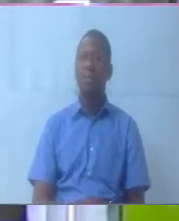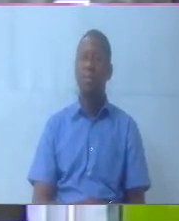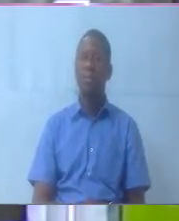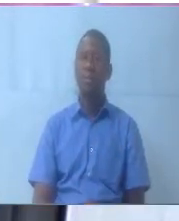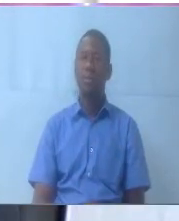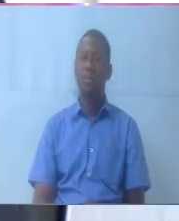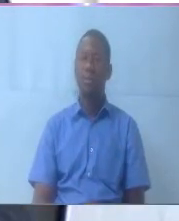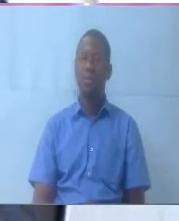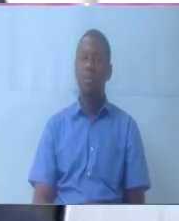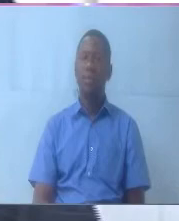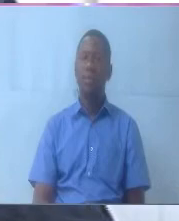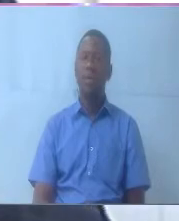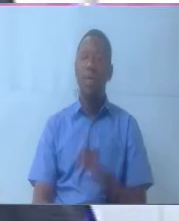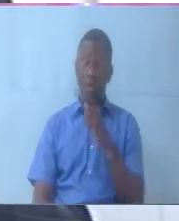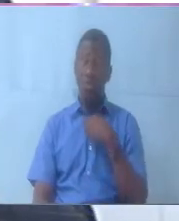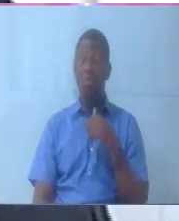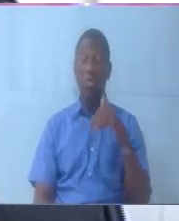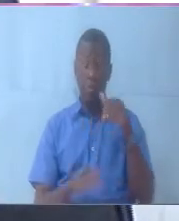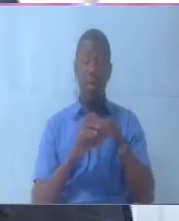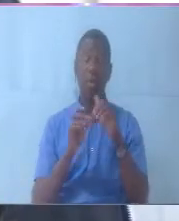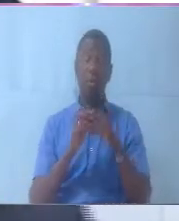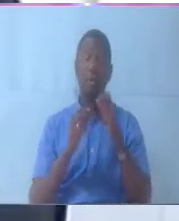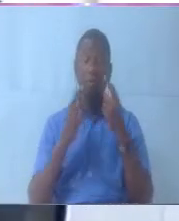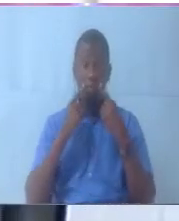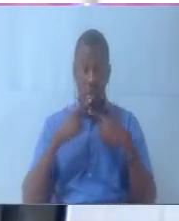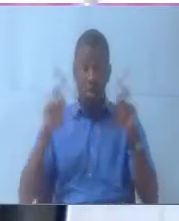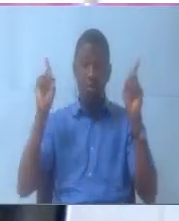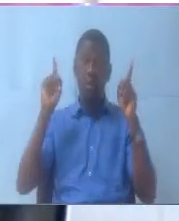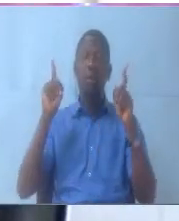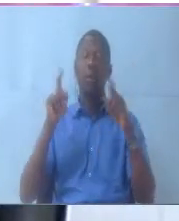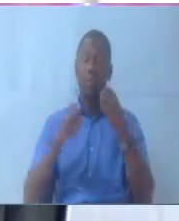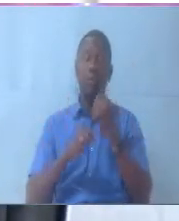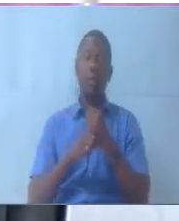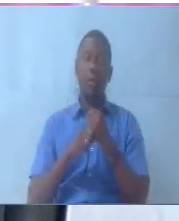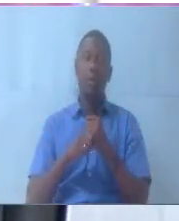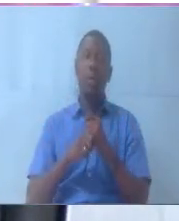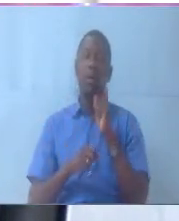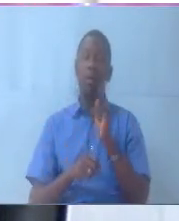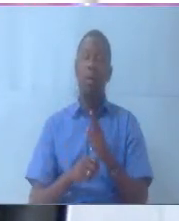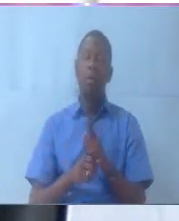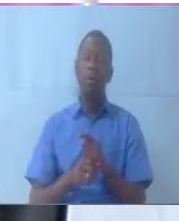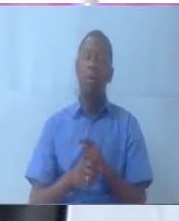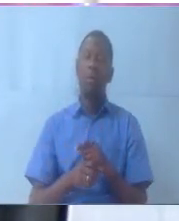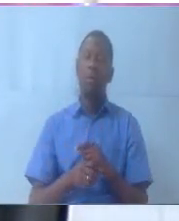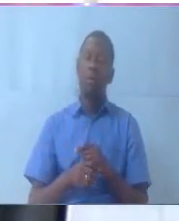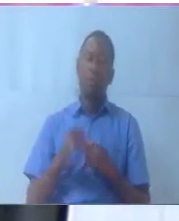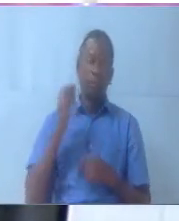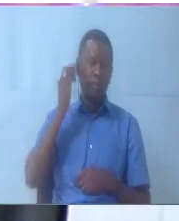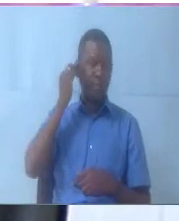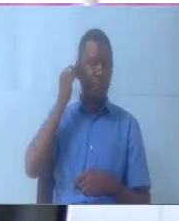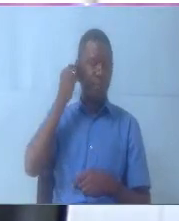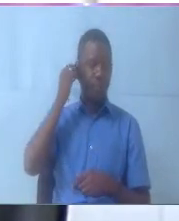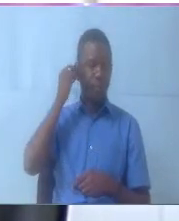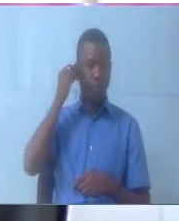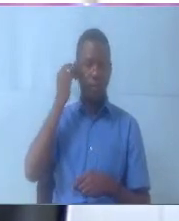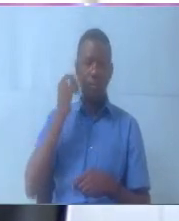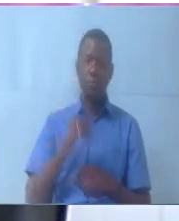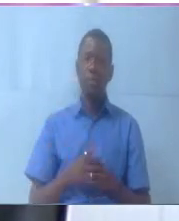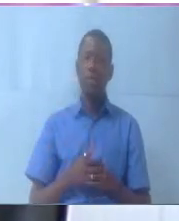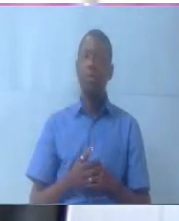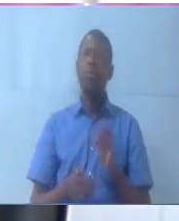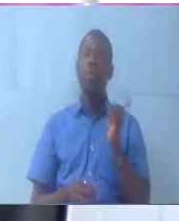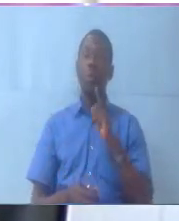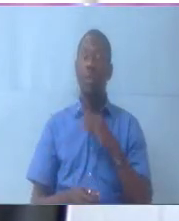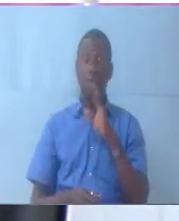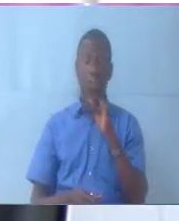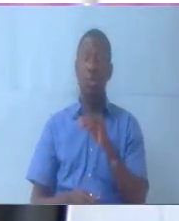was part of the broadcast, broadcast that was made. But the charge, they were charged with. It was not stated there,